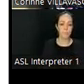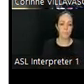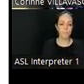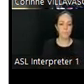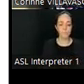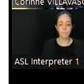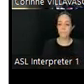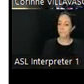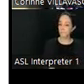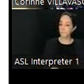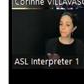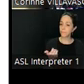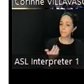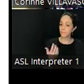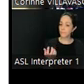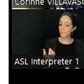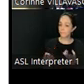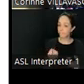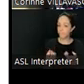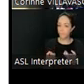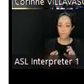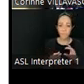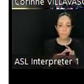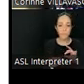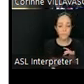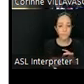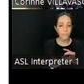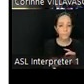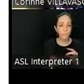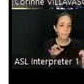Any comments, feedback, questions, suggestions?